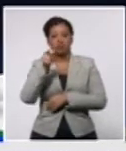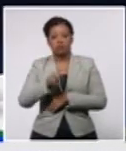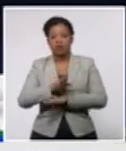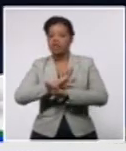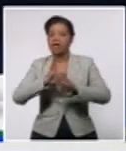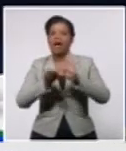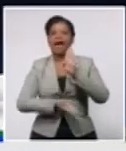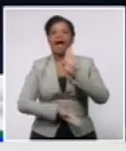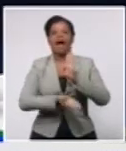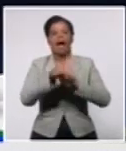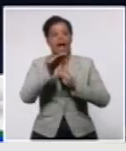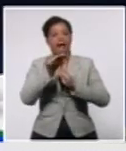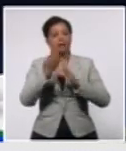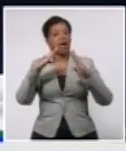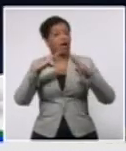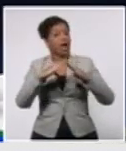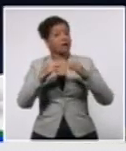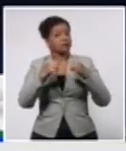their daily activities.